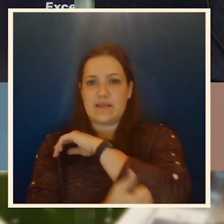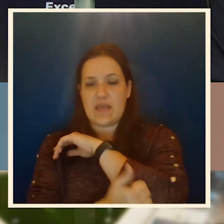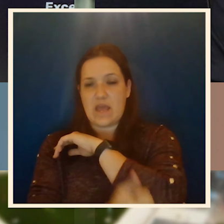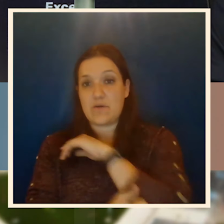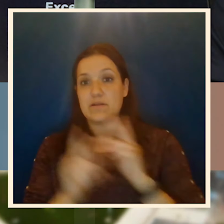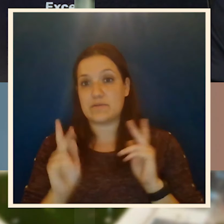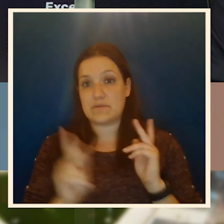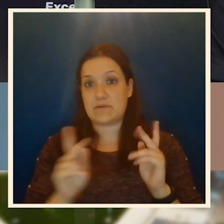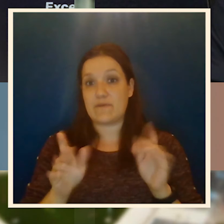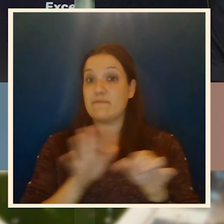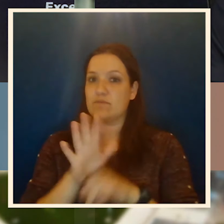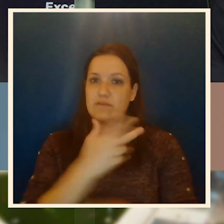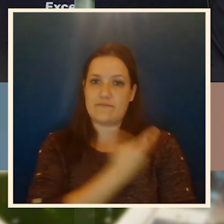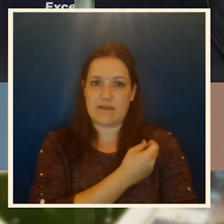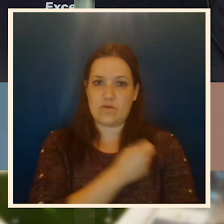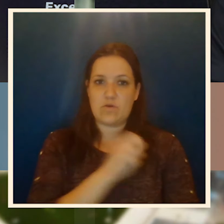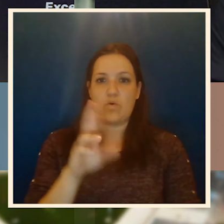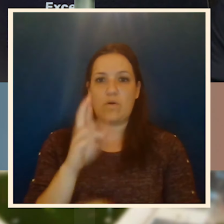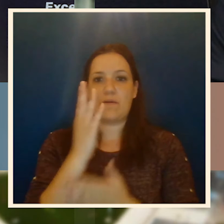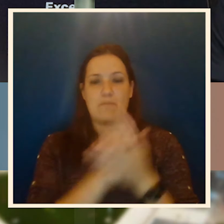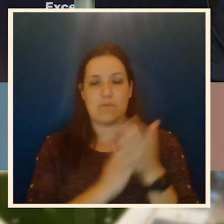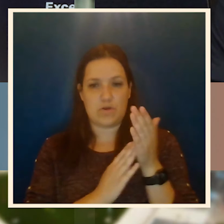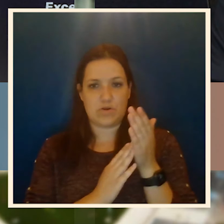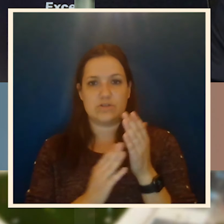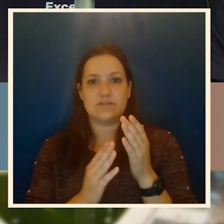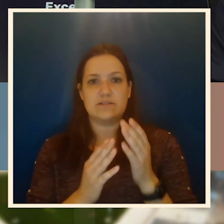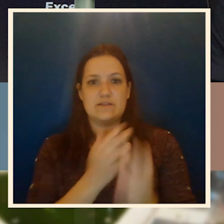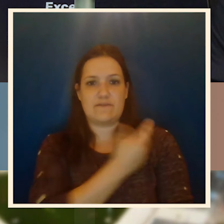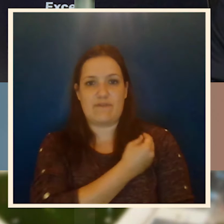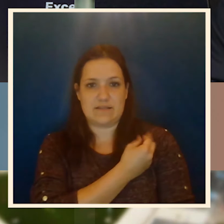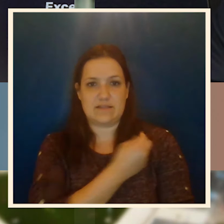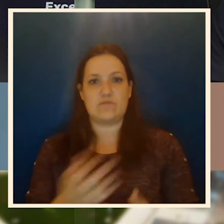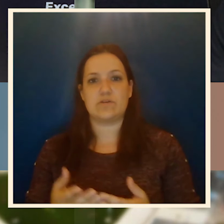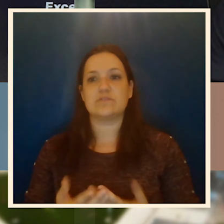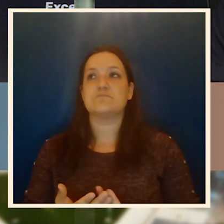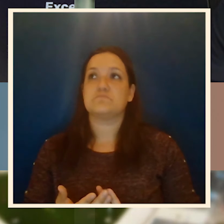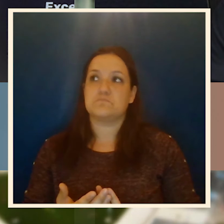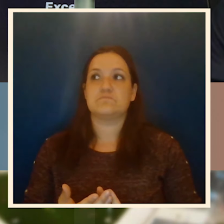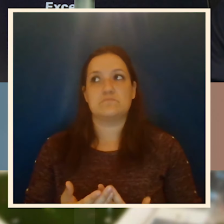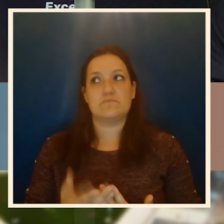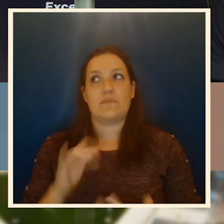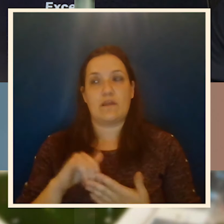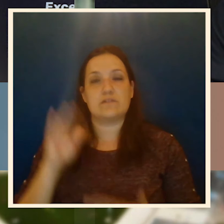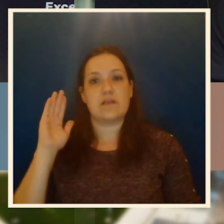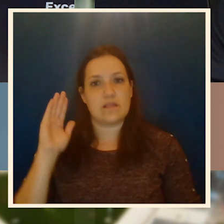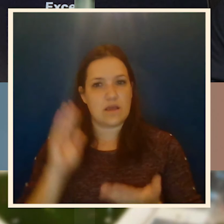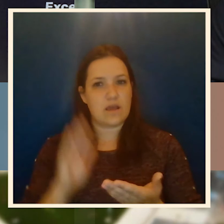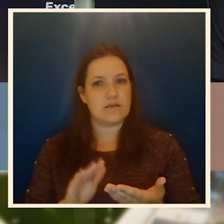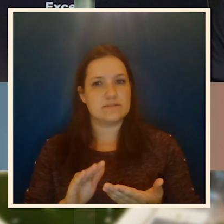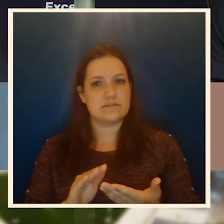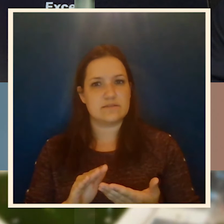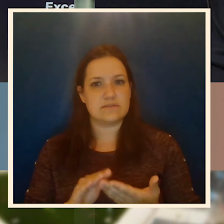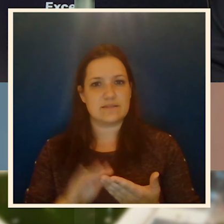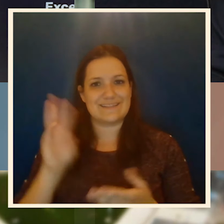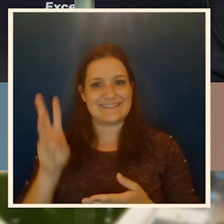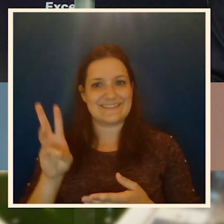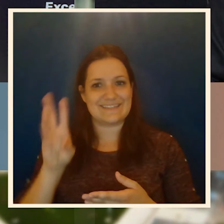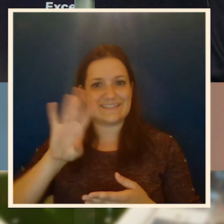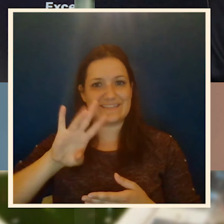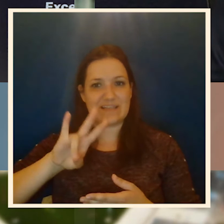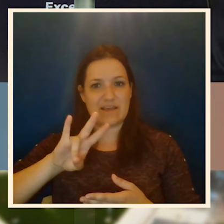about 37% of Tulare County residents are fully vaccinated or partially